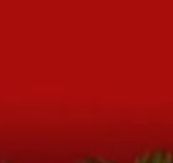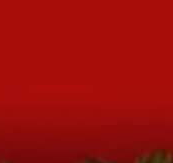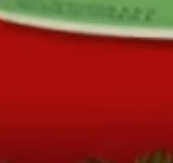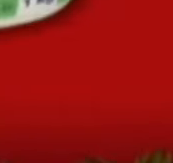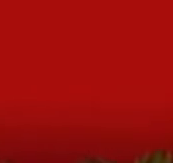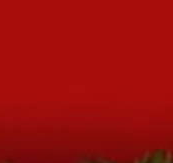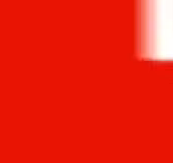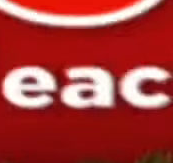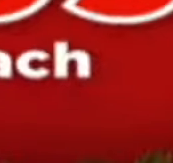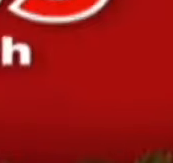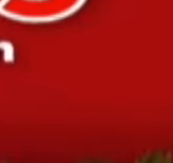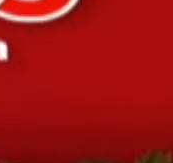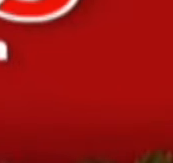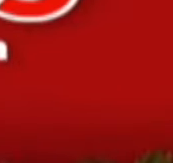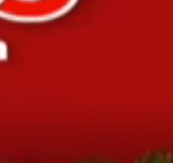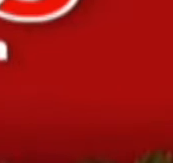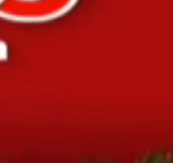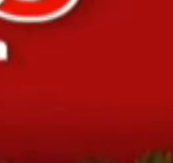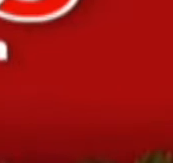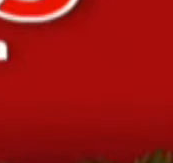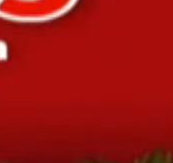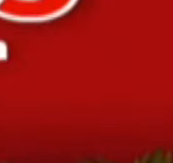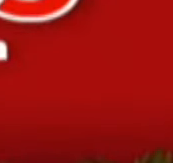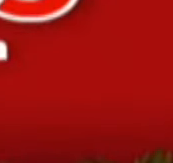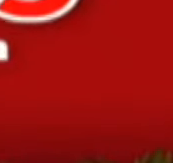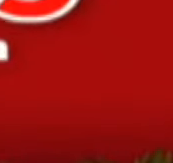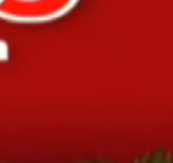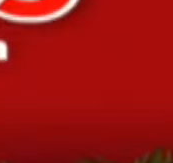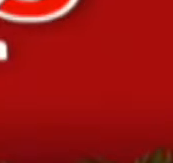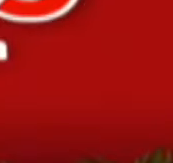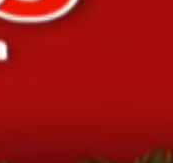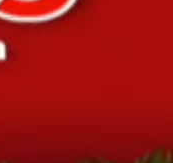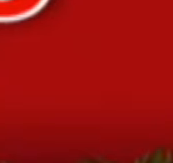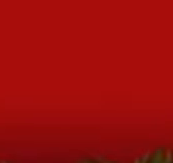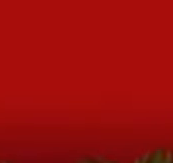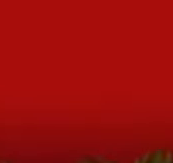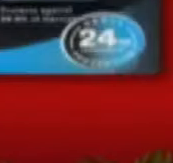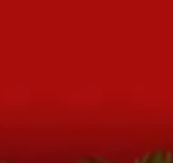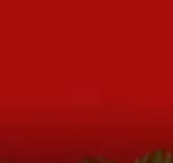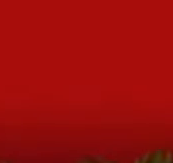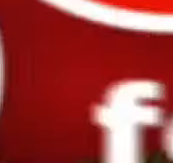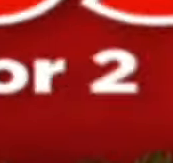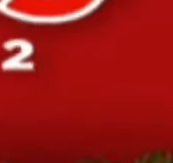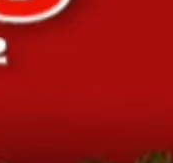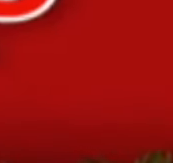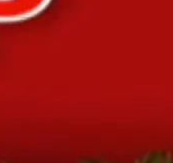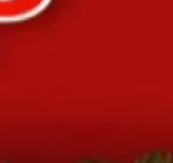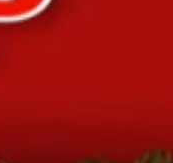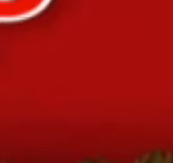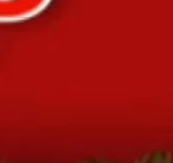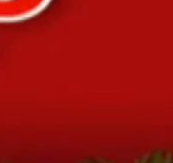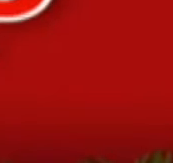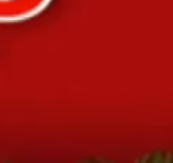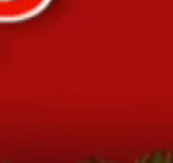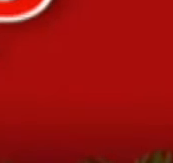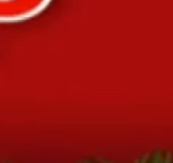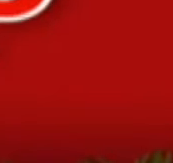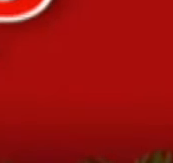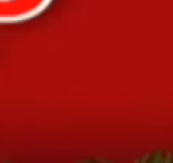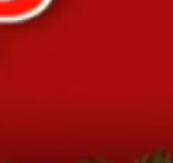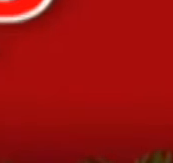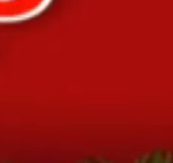this season savings at OK, like Sunshine D light spread for a low $24.99, Protex soap 2 for